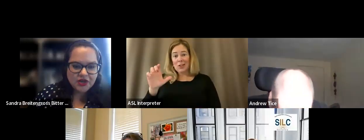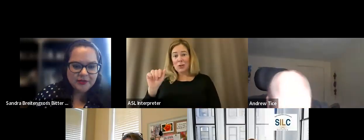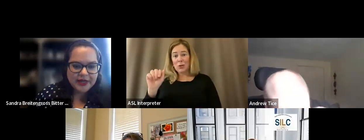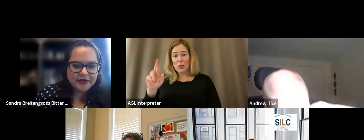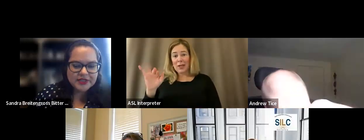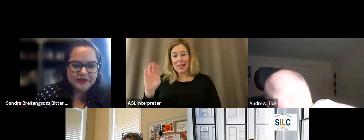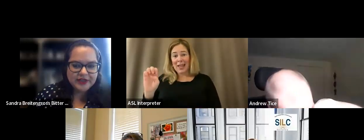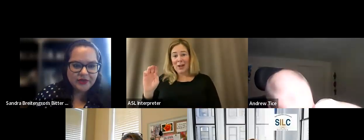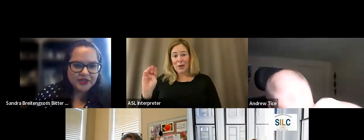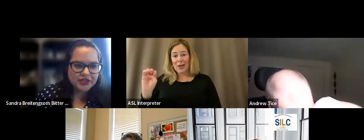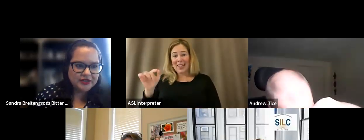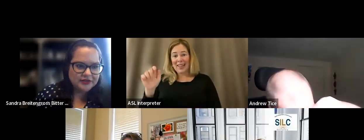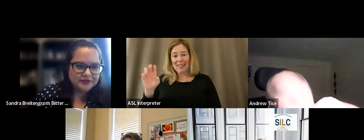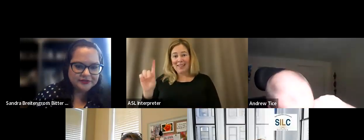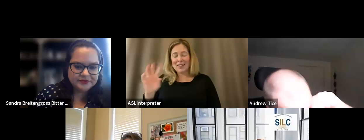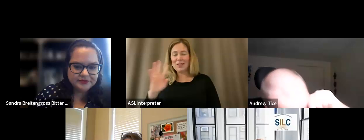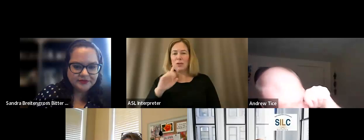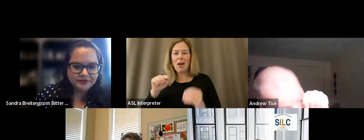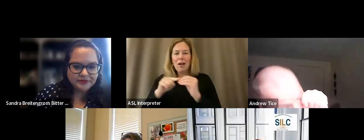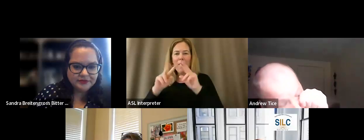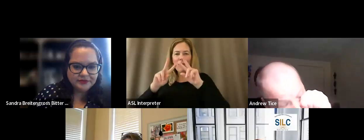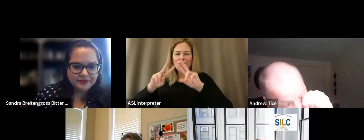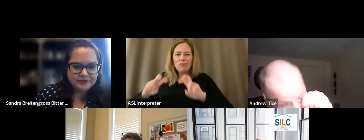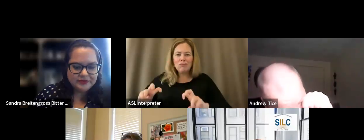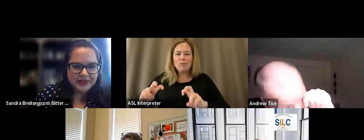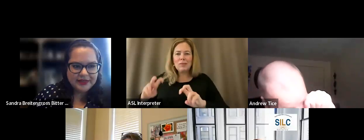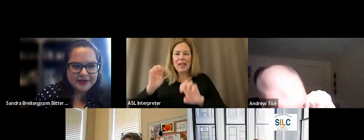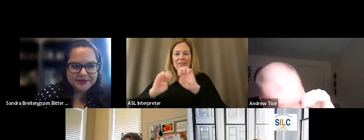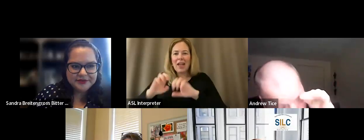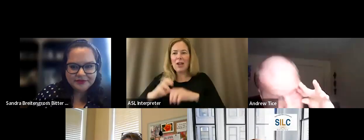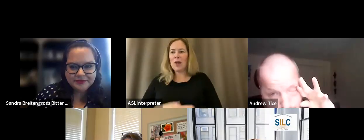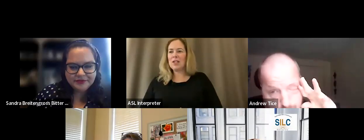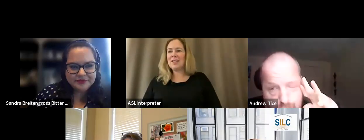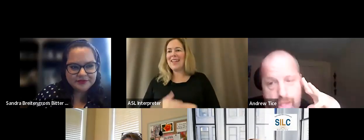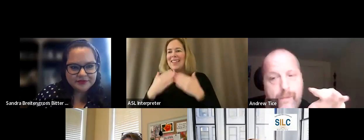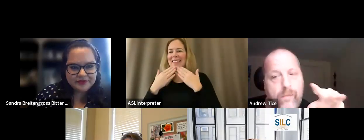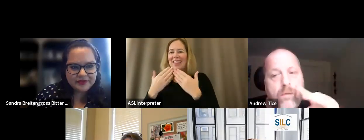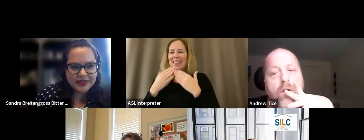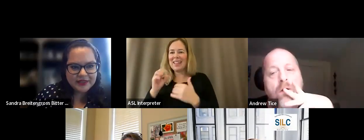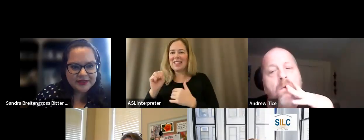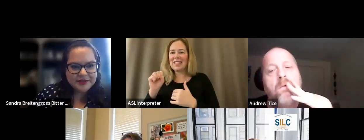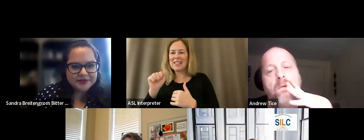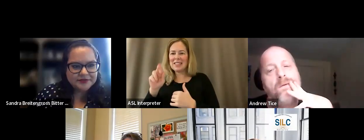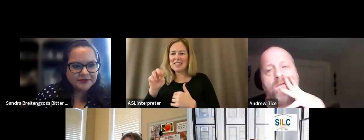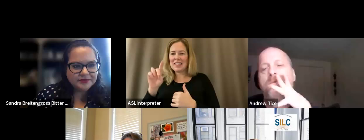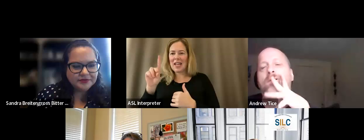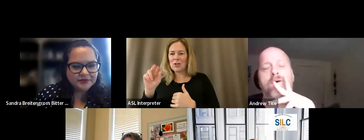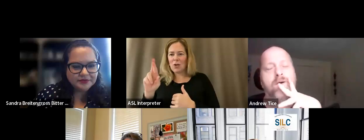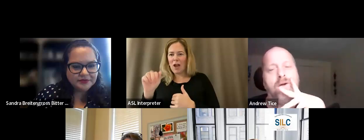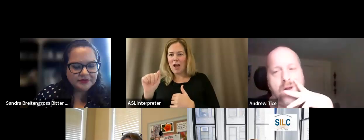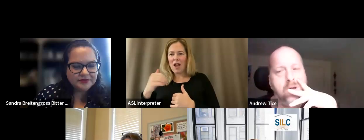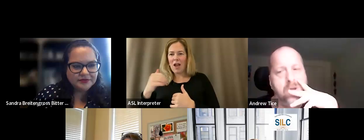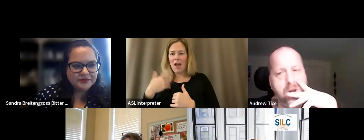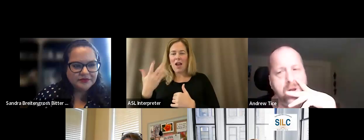to talk about evaluation. Great, thanks, Sandra. My name is Carrie England. I'm the SILC